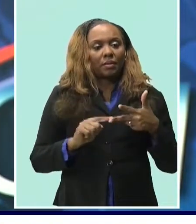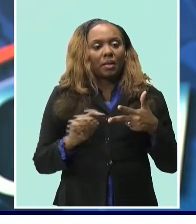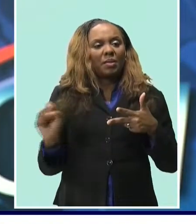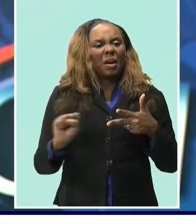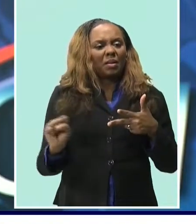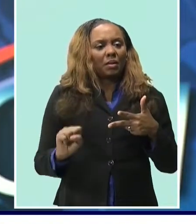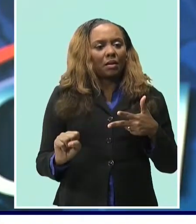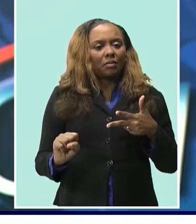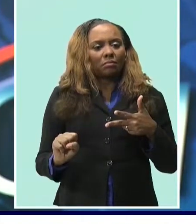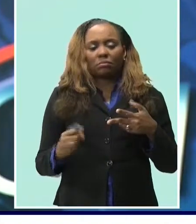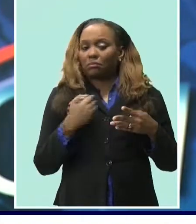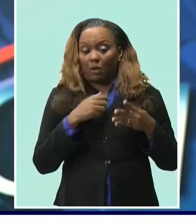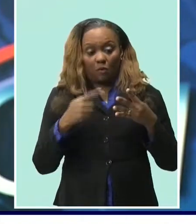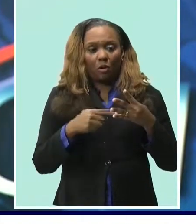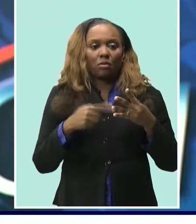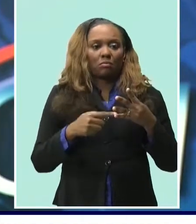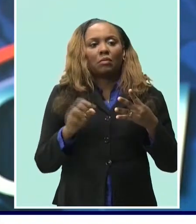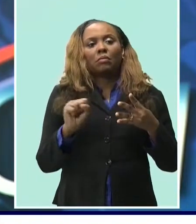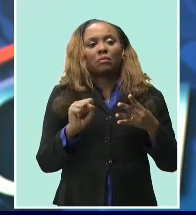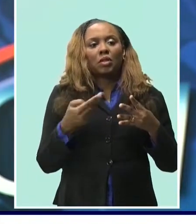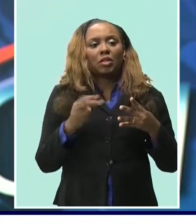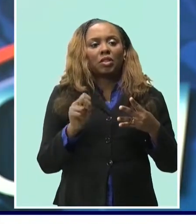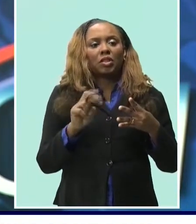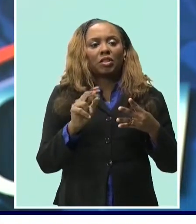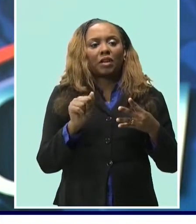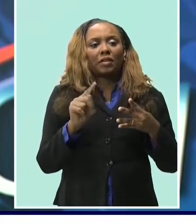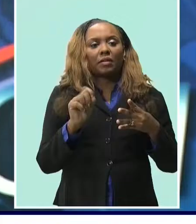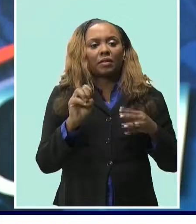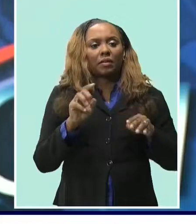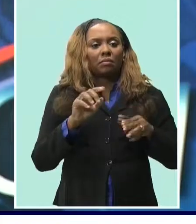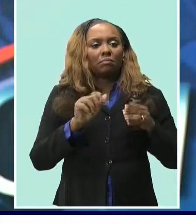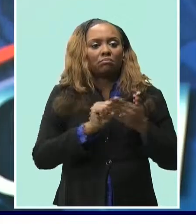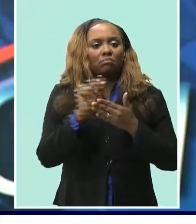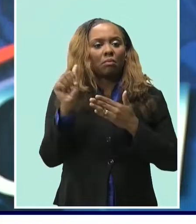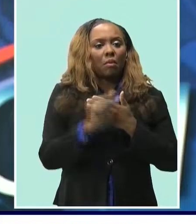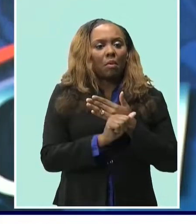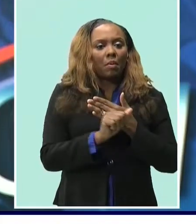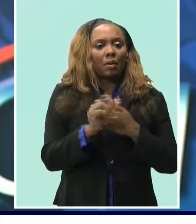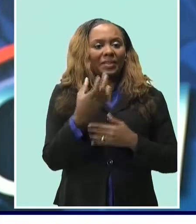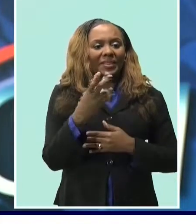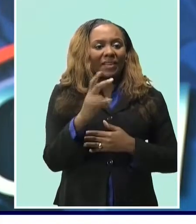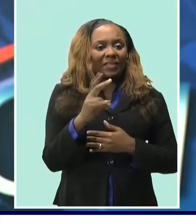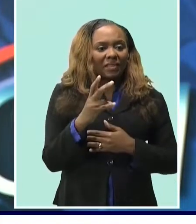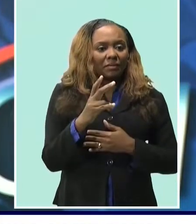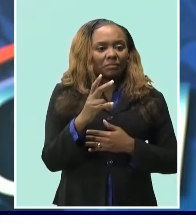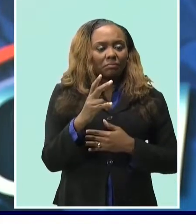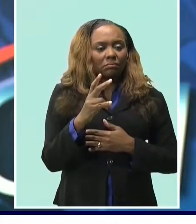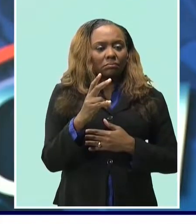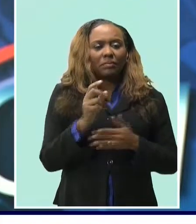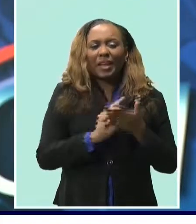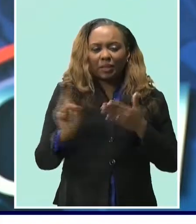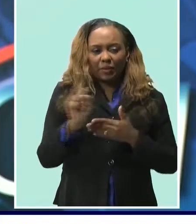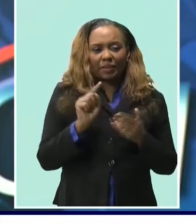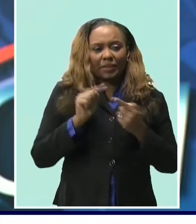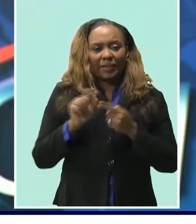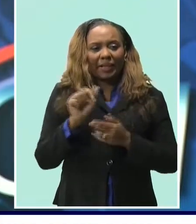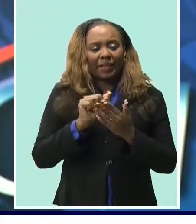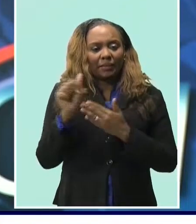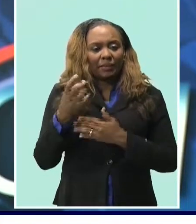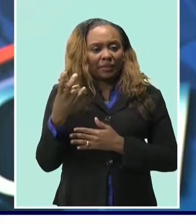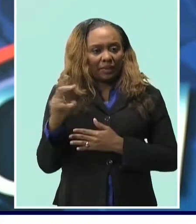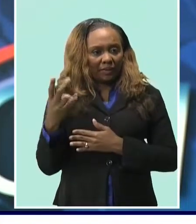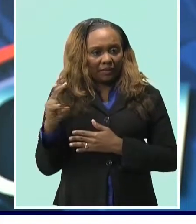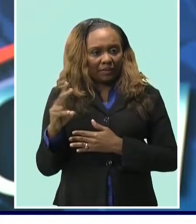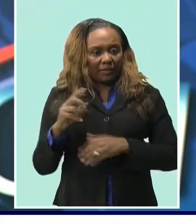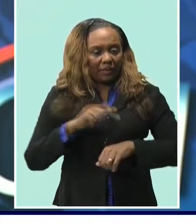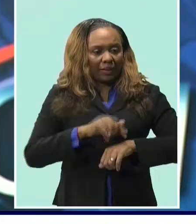15th through to Friday, April 17th from 9 a.m. until 12 noon. Thereafter, the banks will be opened 3 days